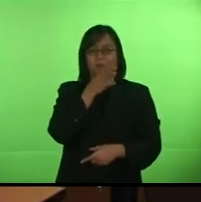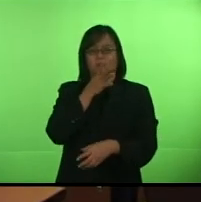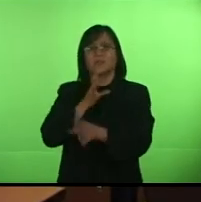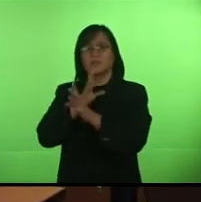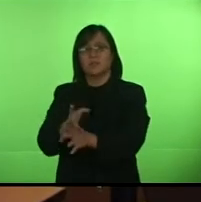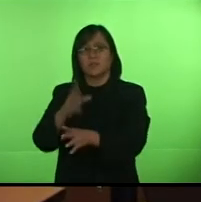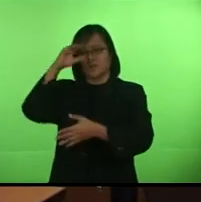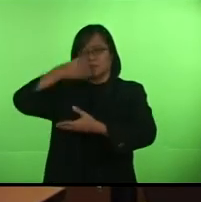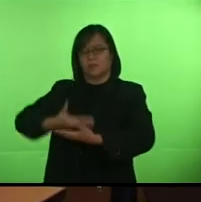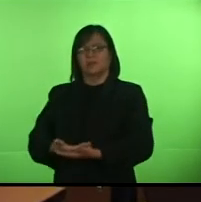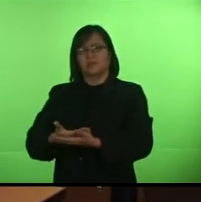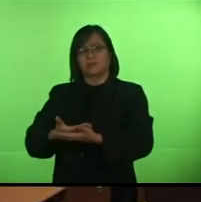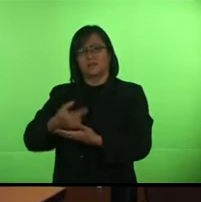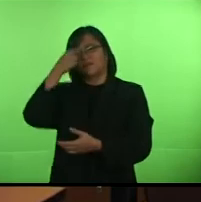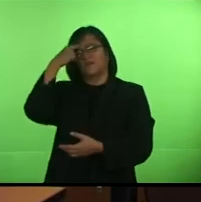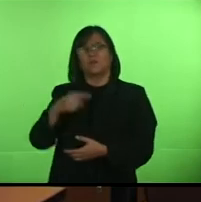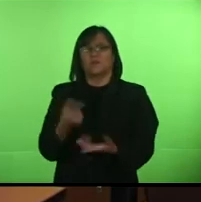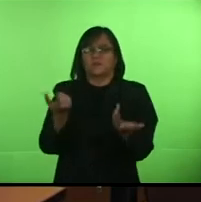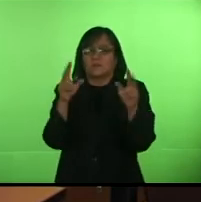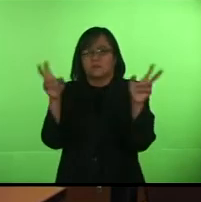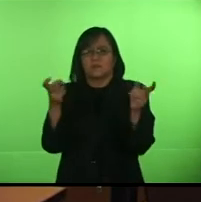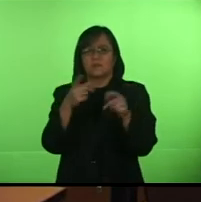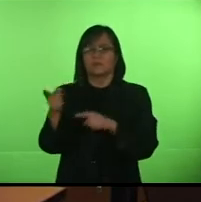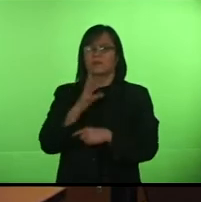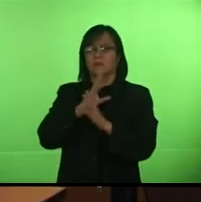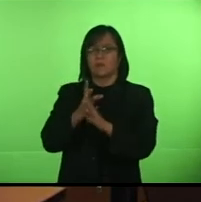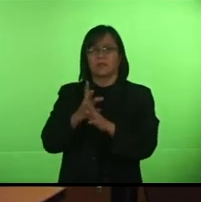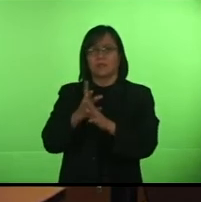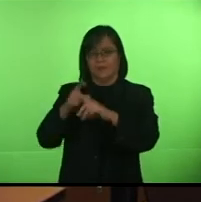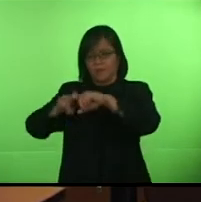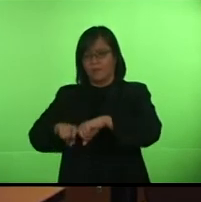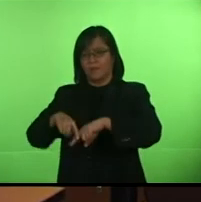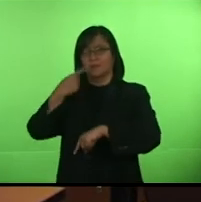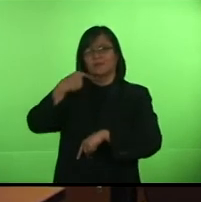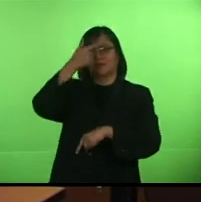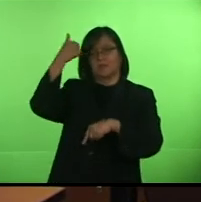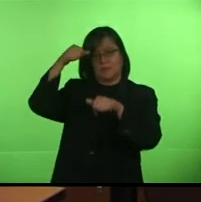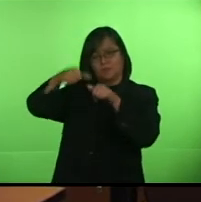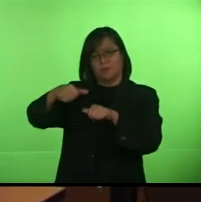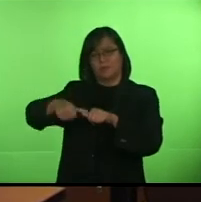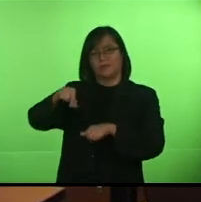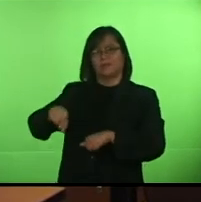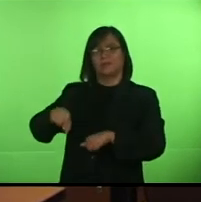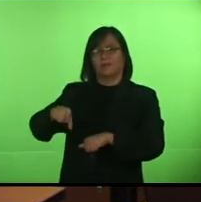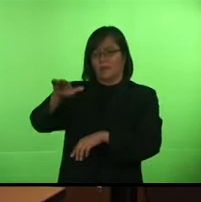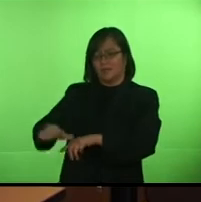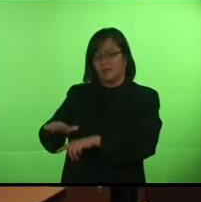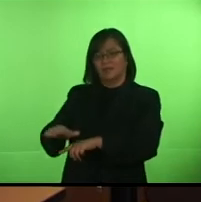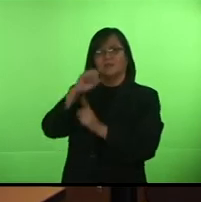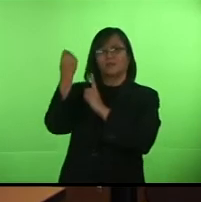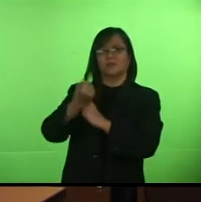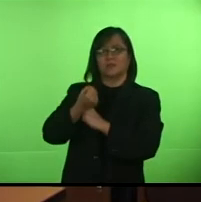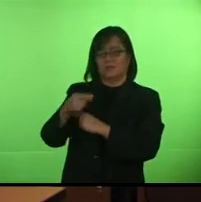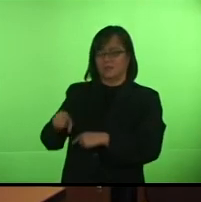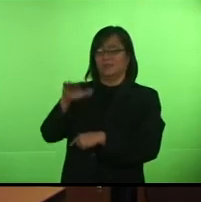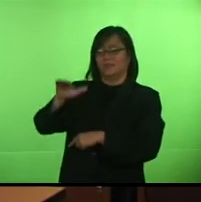in a certain of a certain subject, so it depends, because you must remember the child's situation as well, whether he or she is